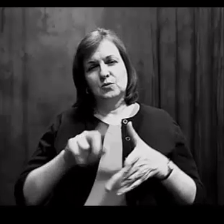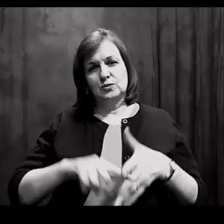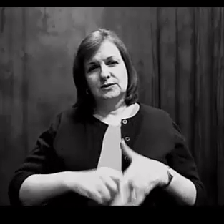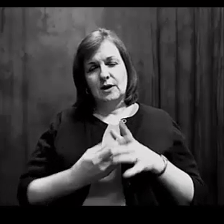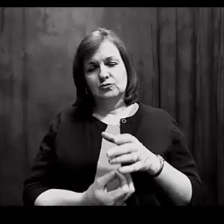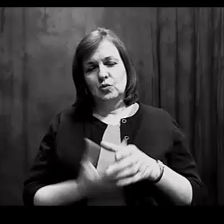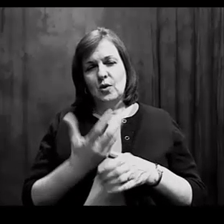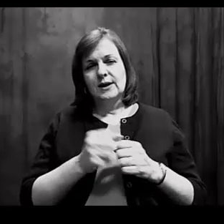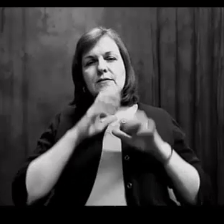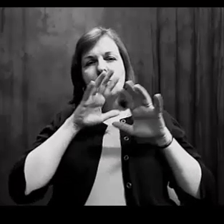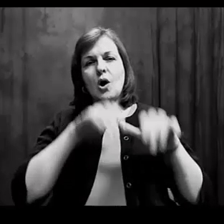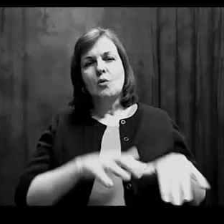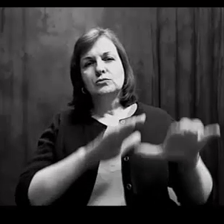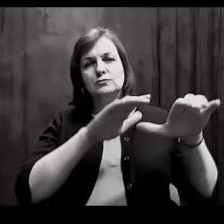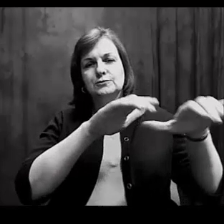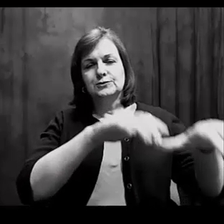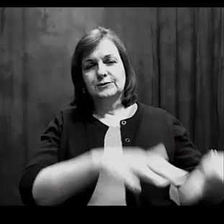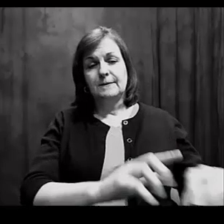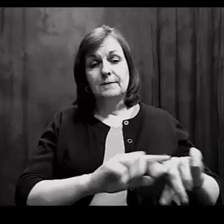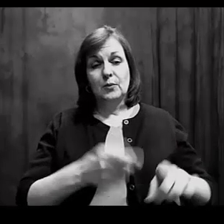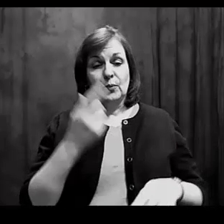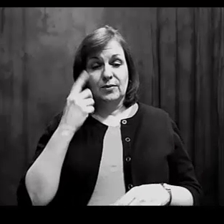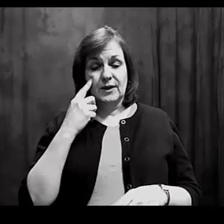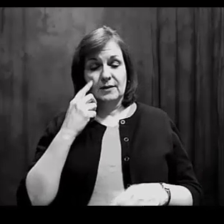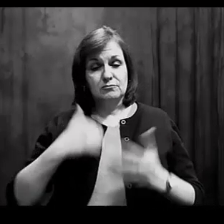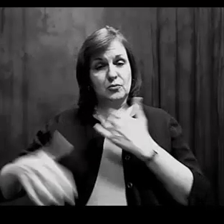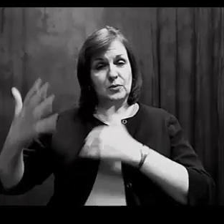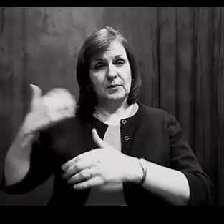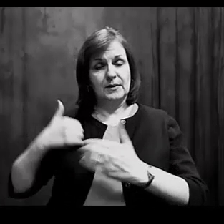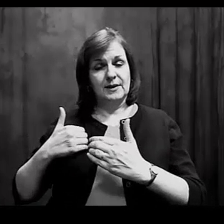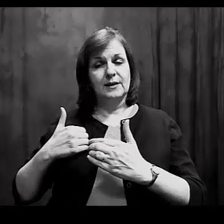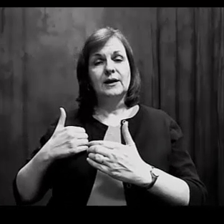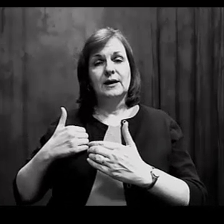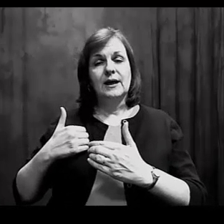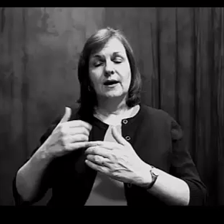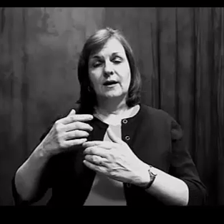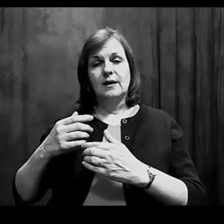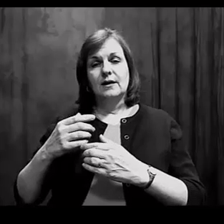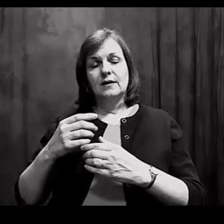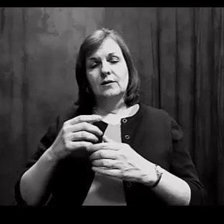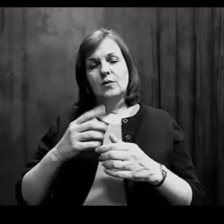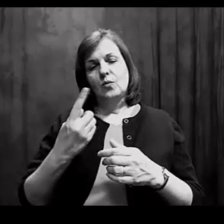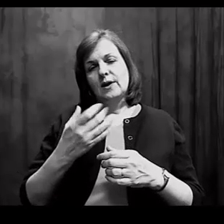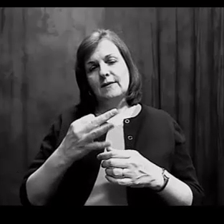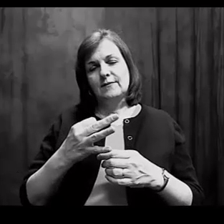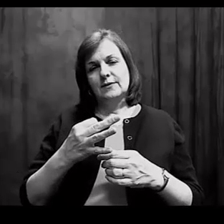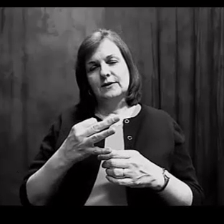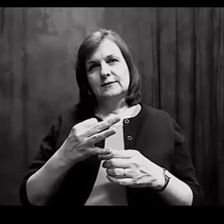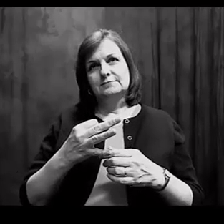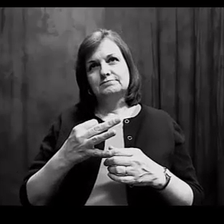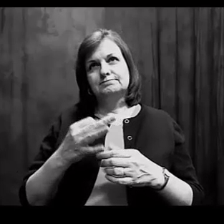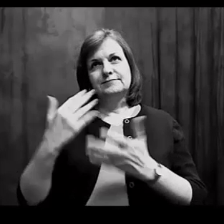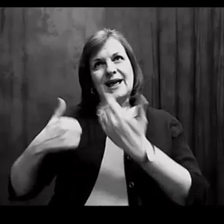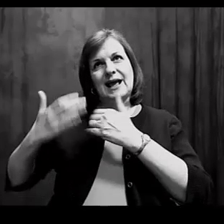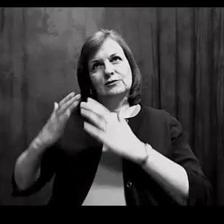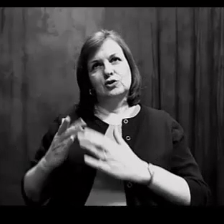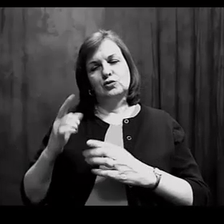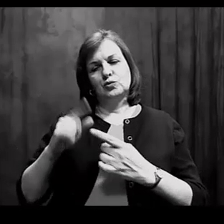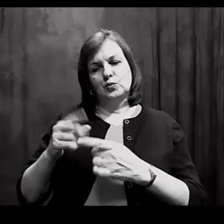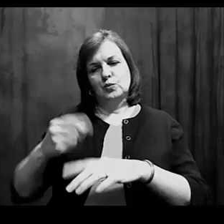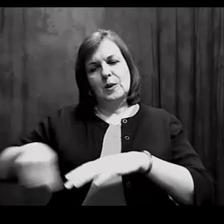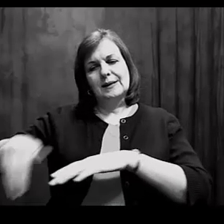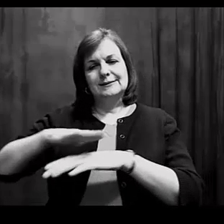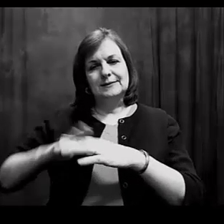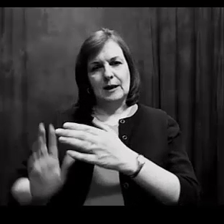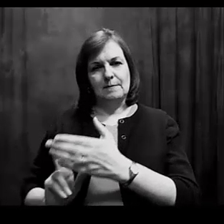have started, of course, in the oceans where everything else did, but we think the ancestor to land plants was